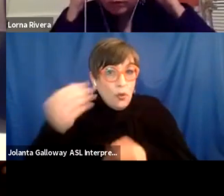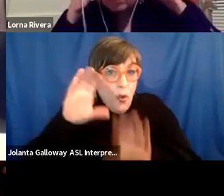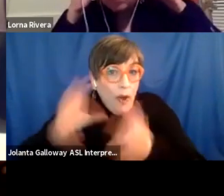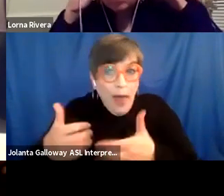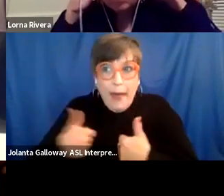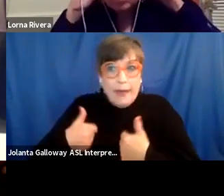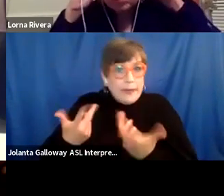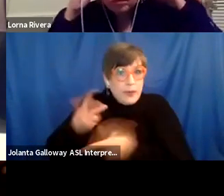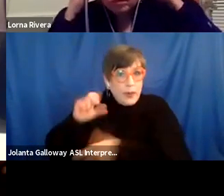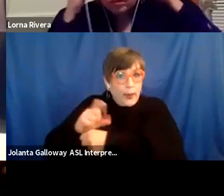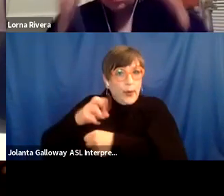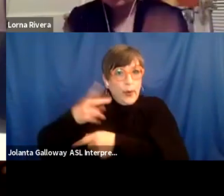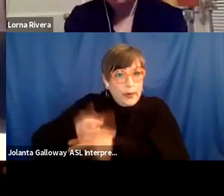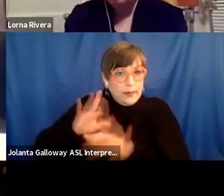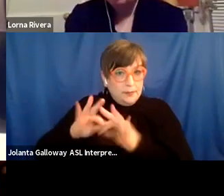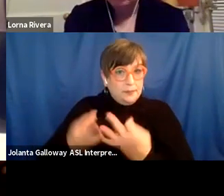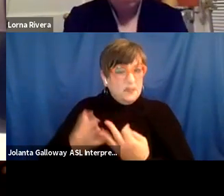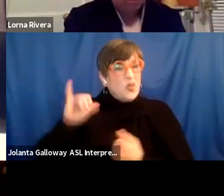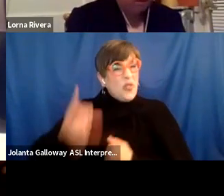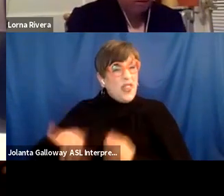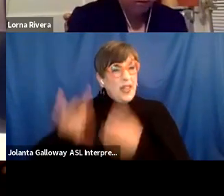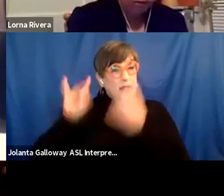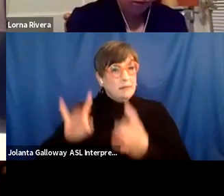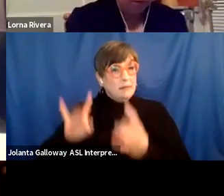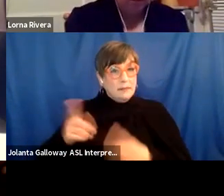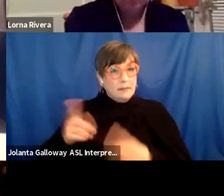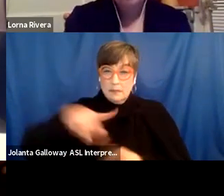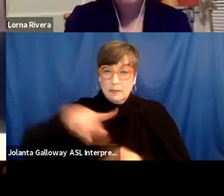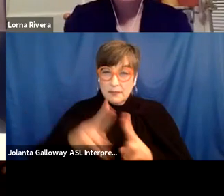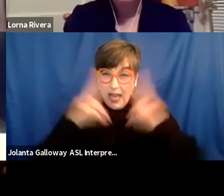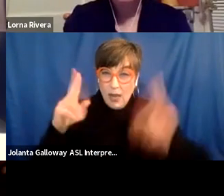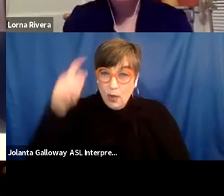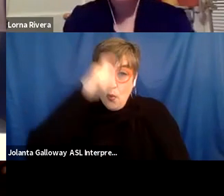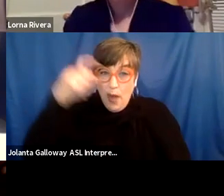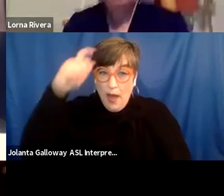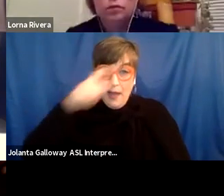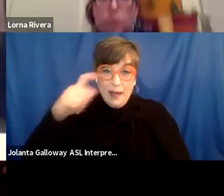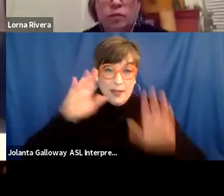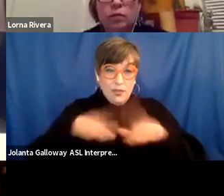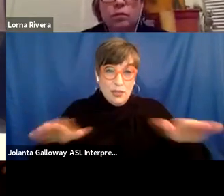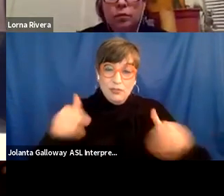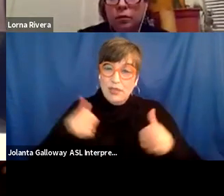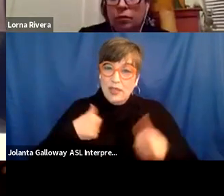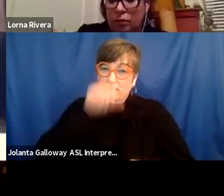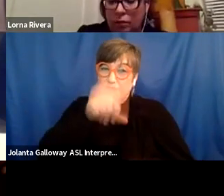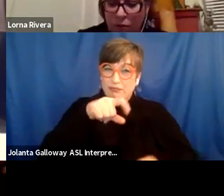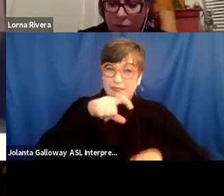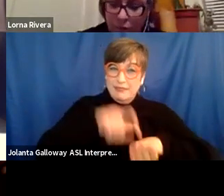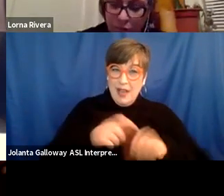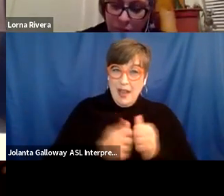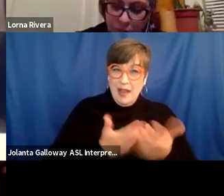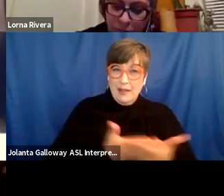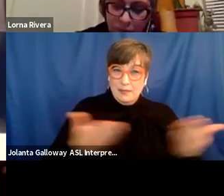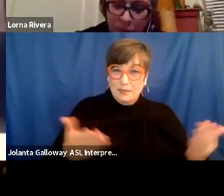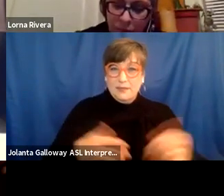me, and they just really are quite wise, and I love my time with them. They are. And so hopefully we can implement